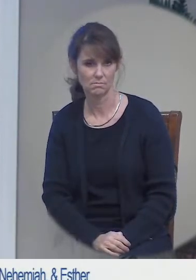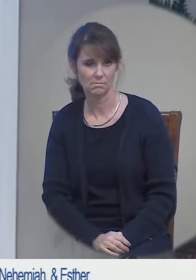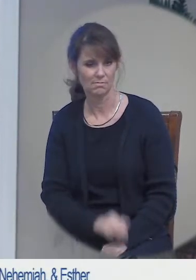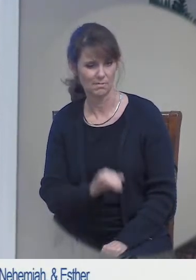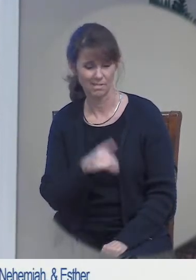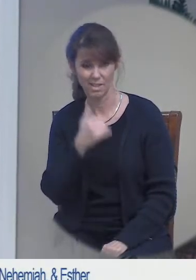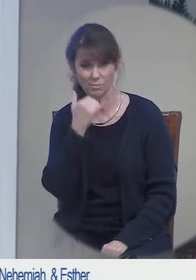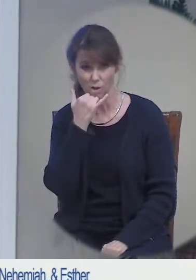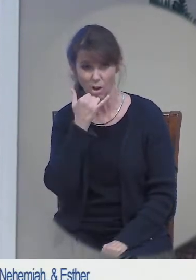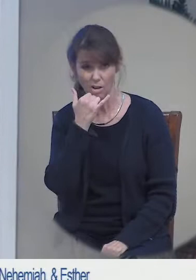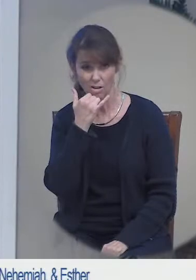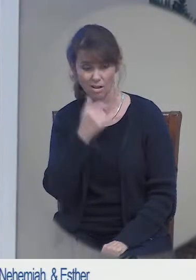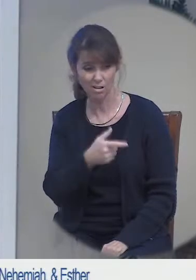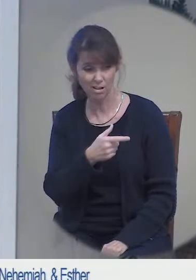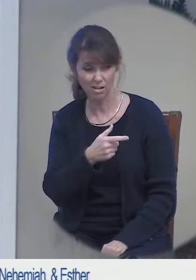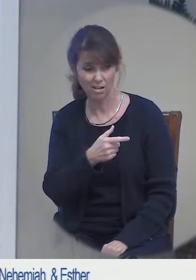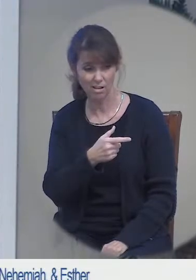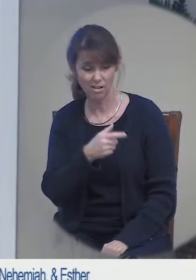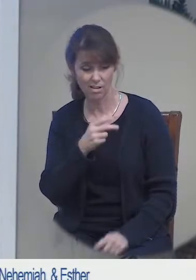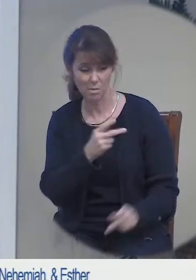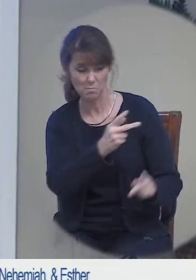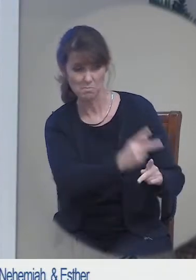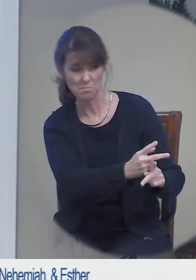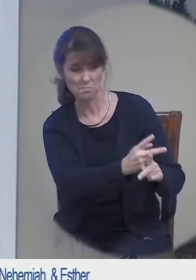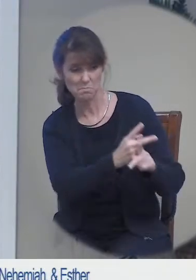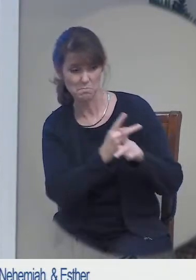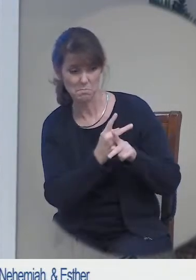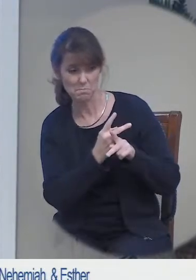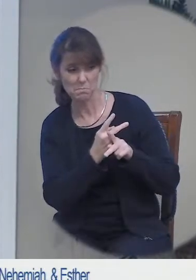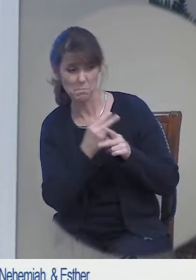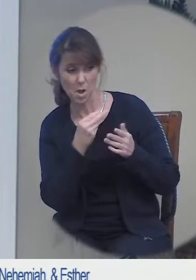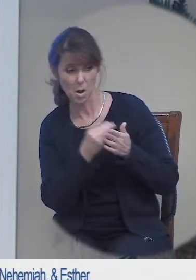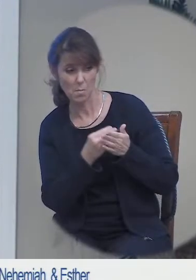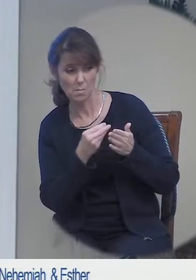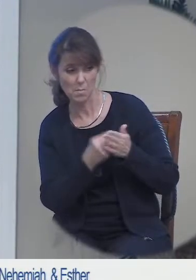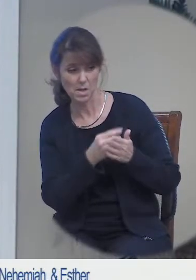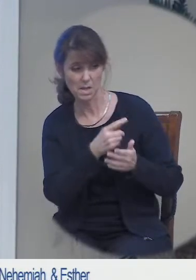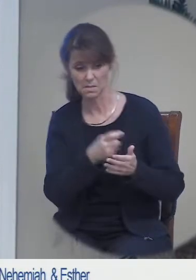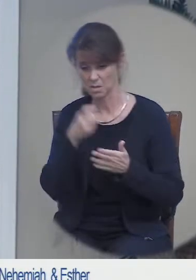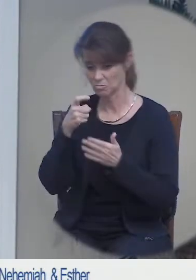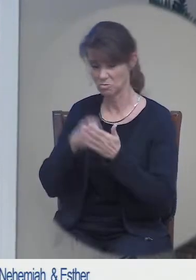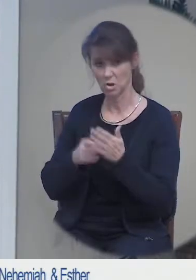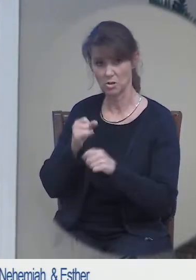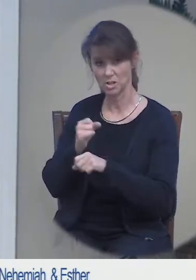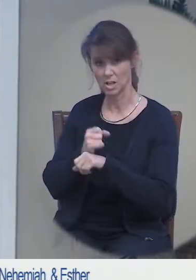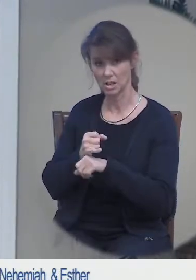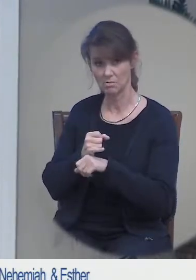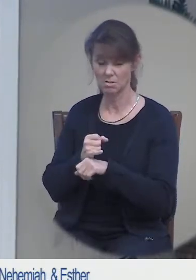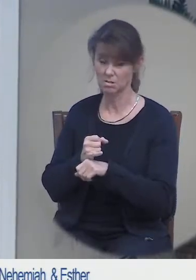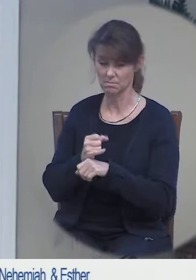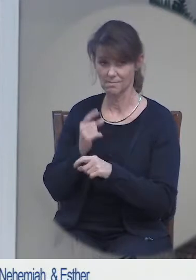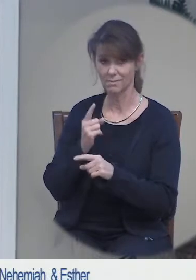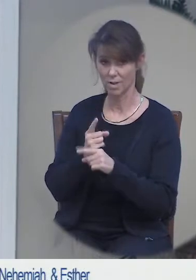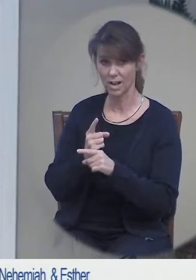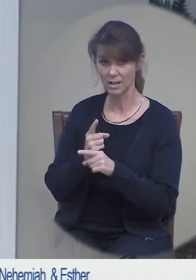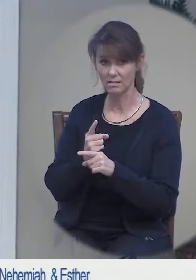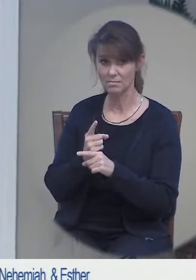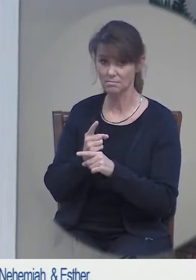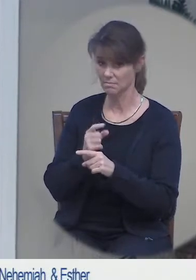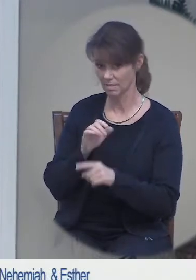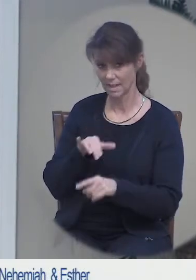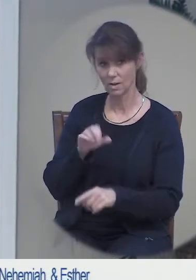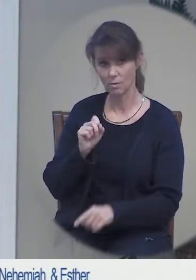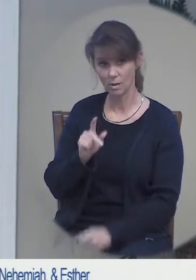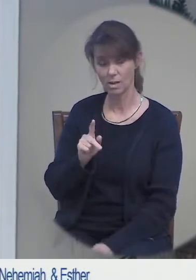Shouldn't, if I loan you money, shouldn't I be able to get a reasonable return for that? What's wrong with that for